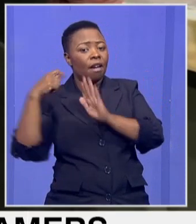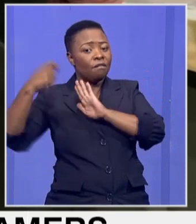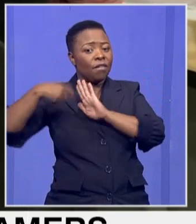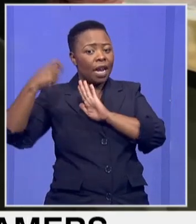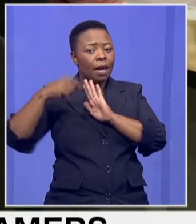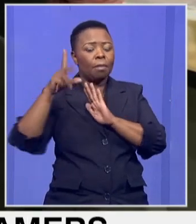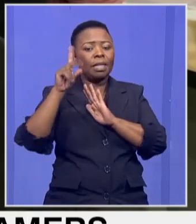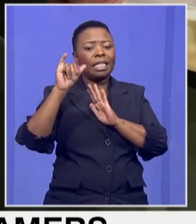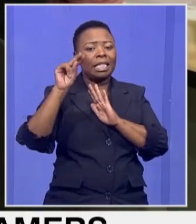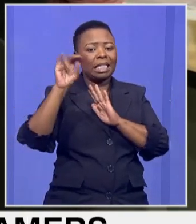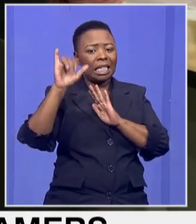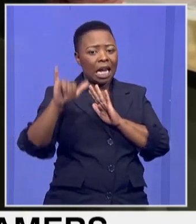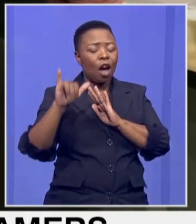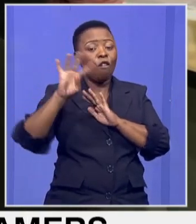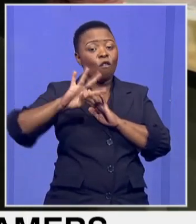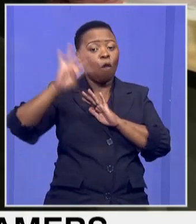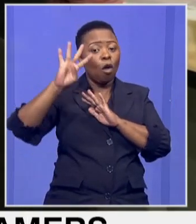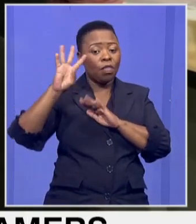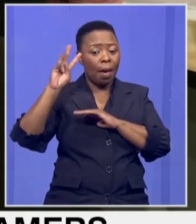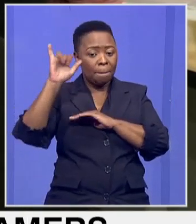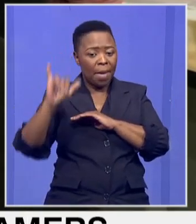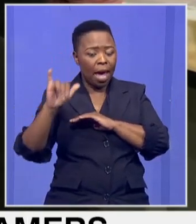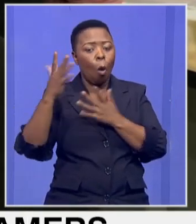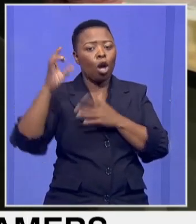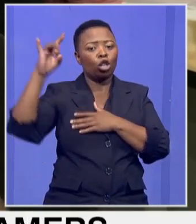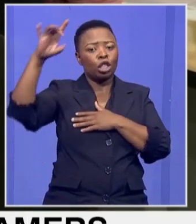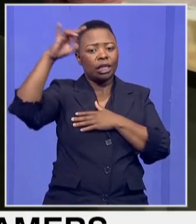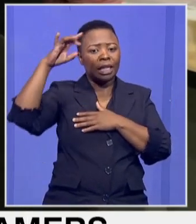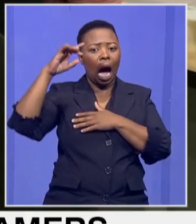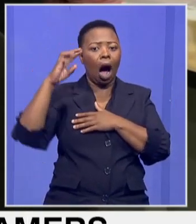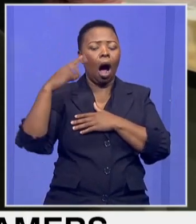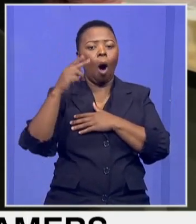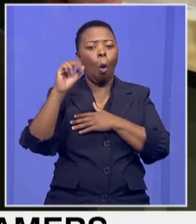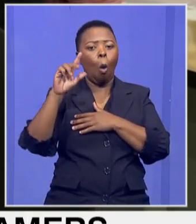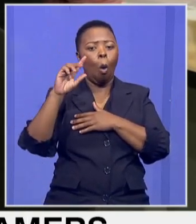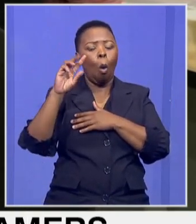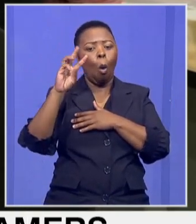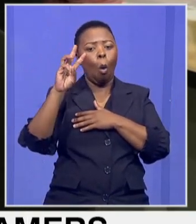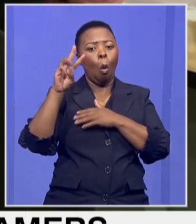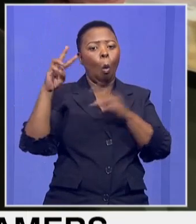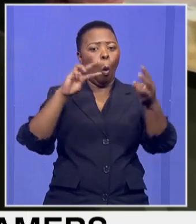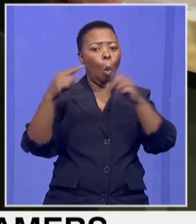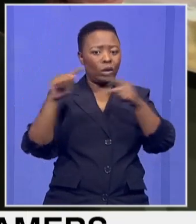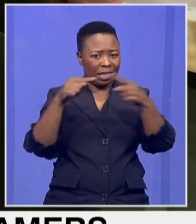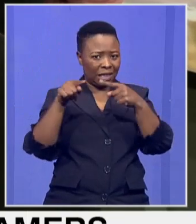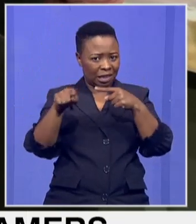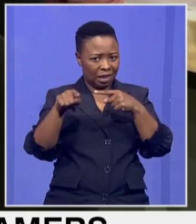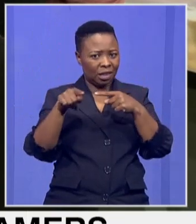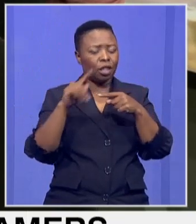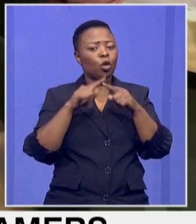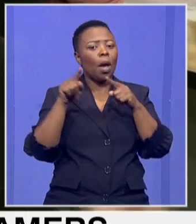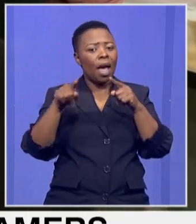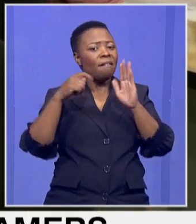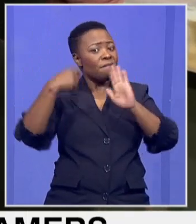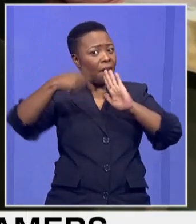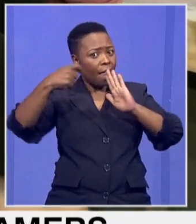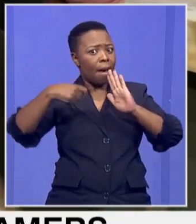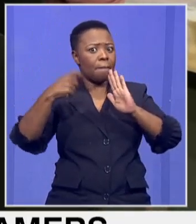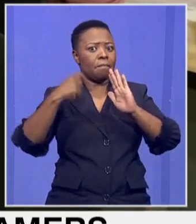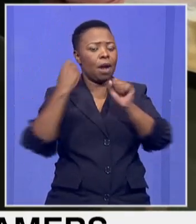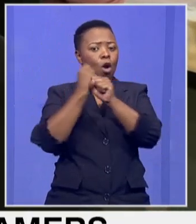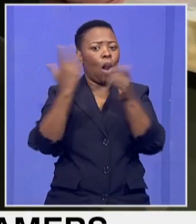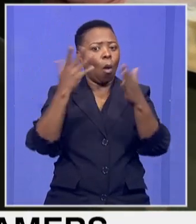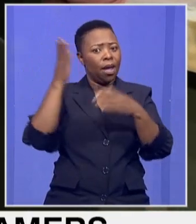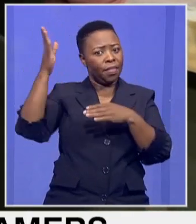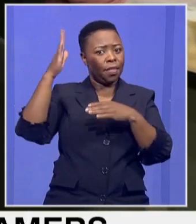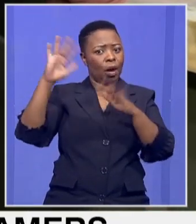of May in the Star Wars Visions 2 anthology. And that is a collection of films that have been created all over the world. And